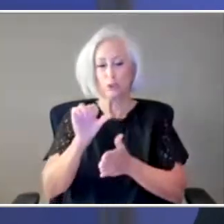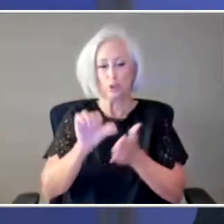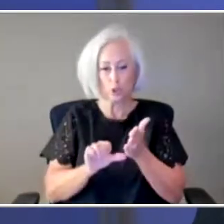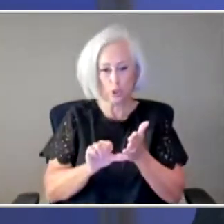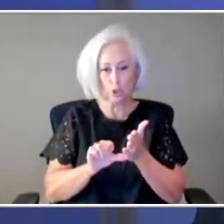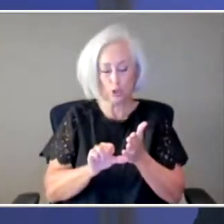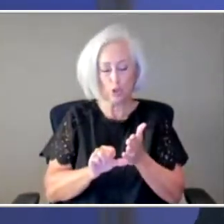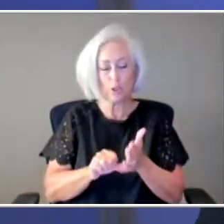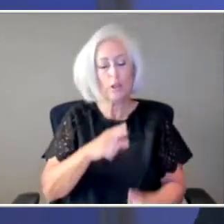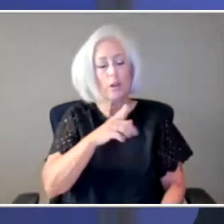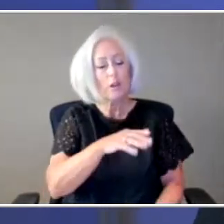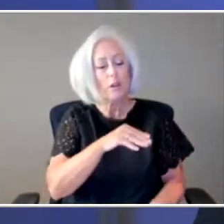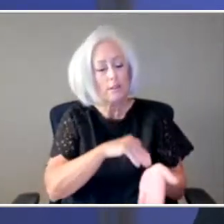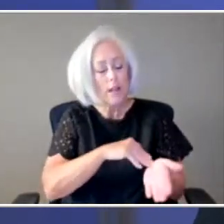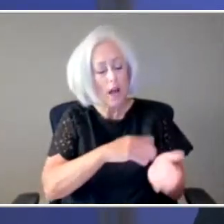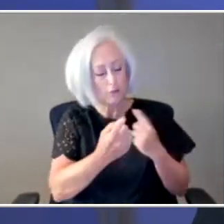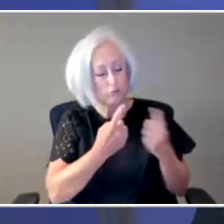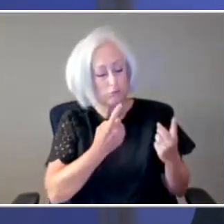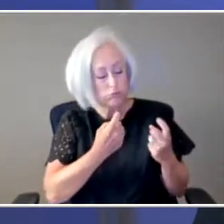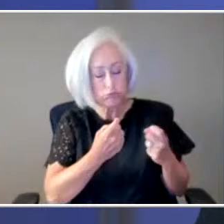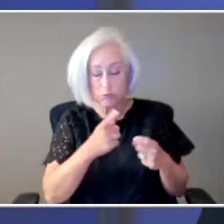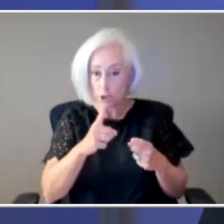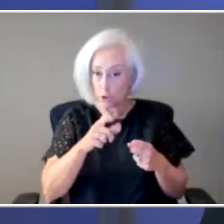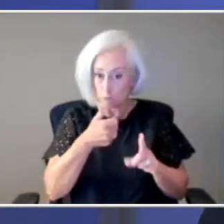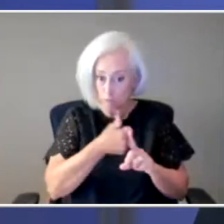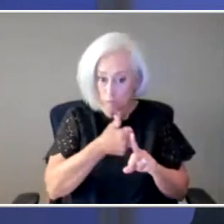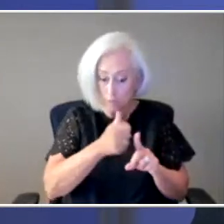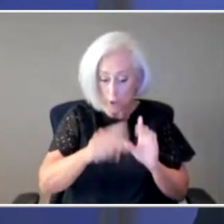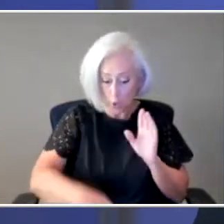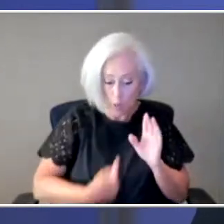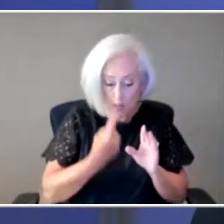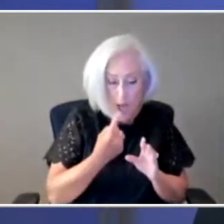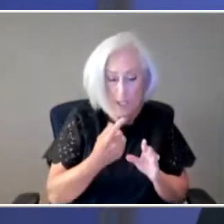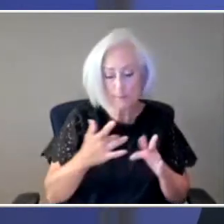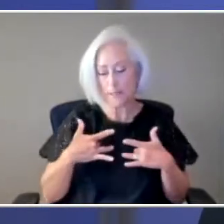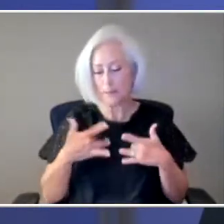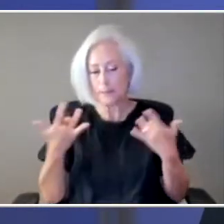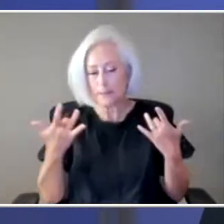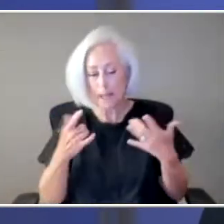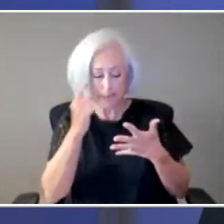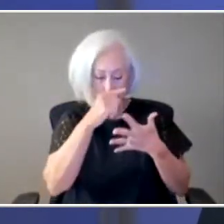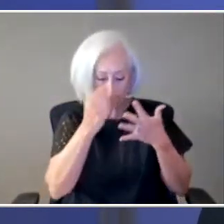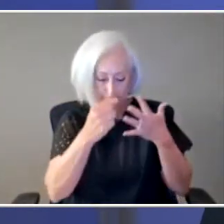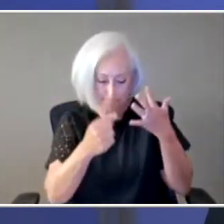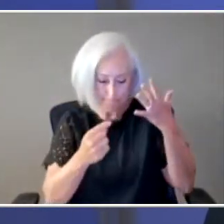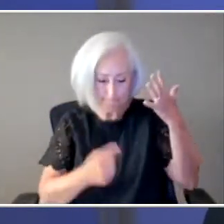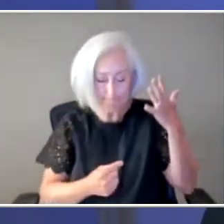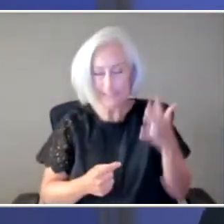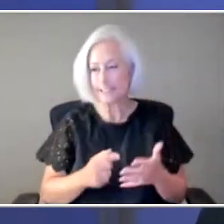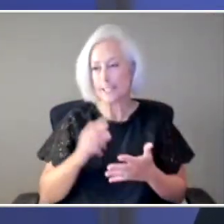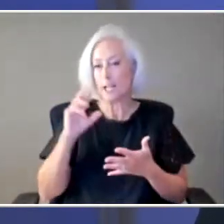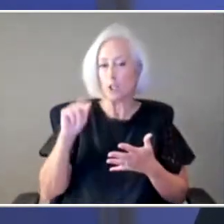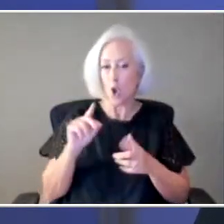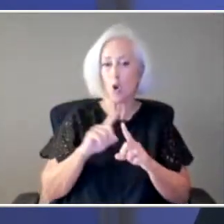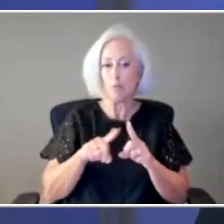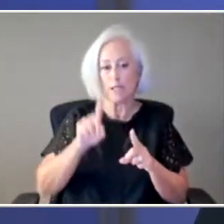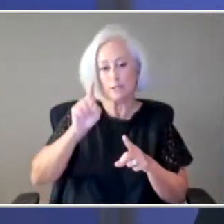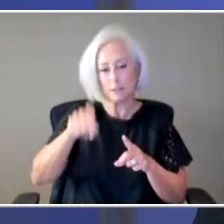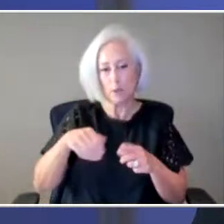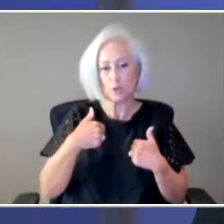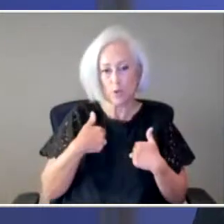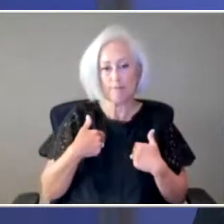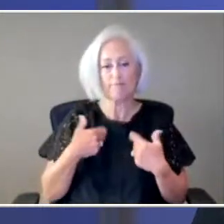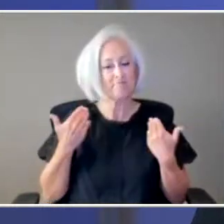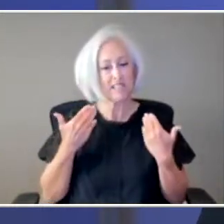know, have you done your colonoscopy? Have you, you know, what's going on? And so we were answering. I said, no, but that was on the books, right? He said, well, let's go ahead and do